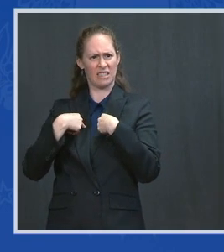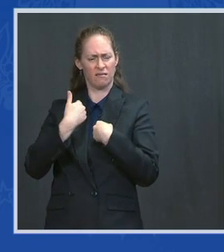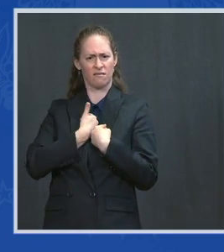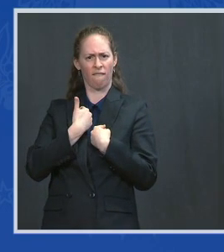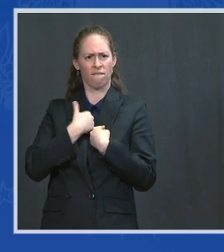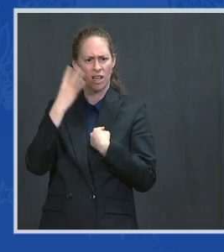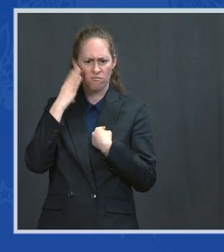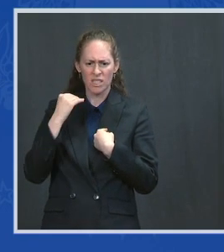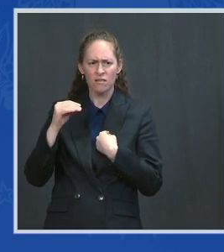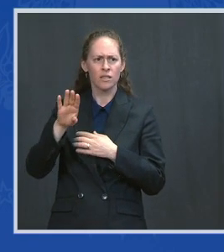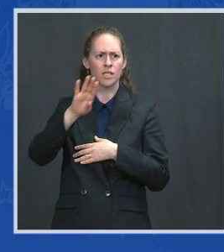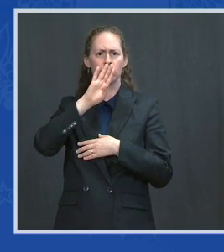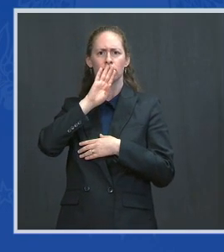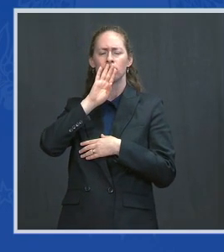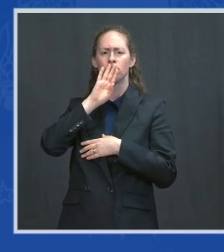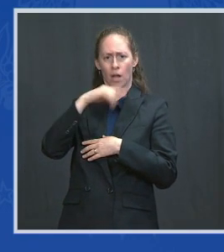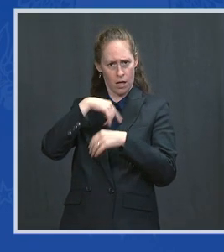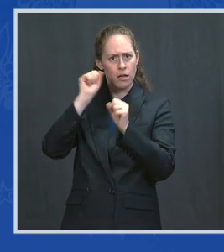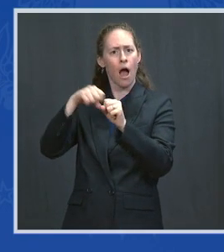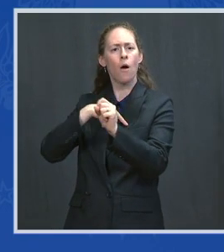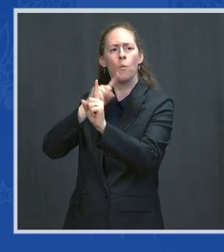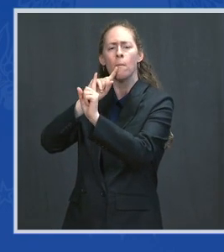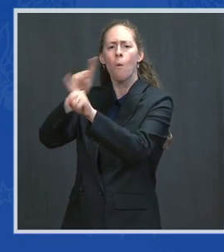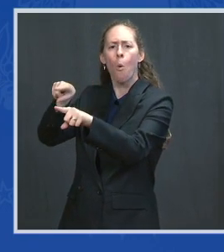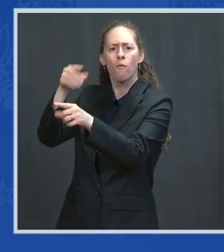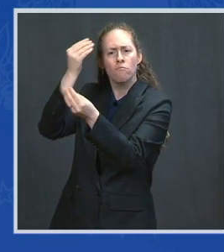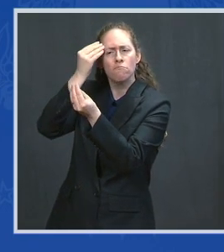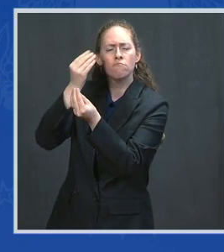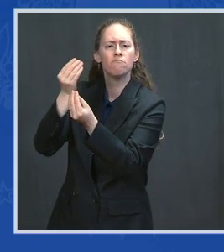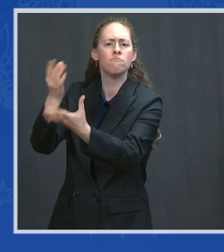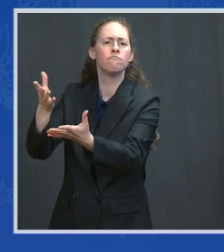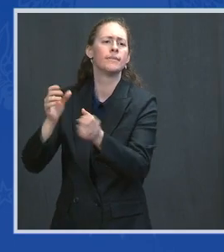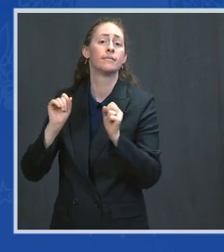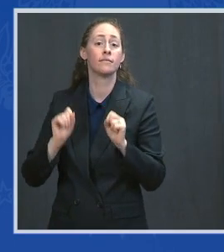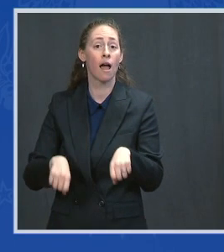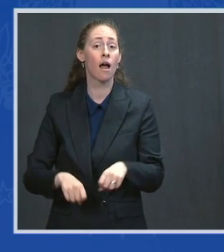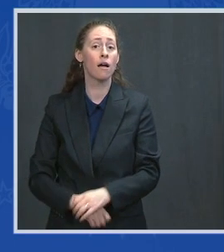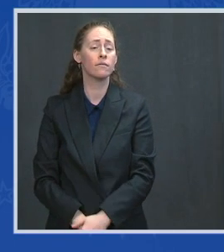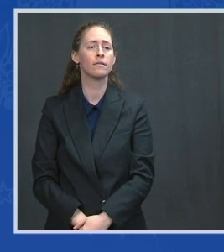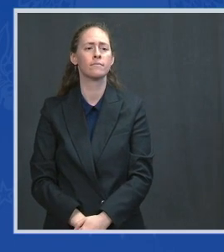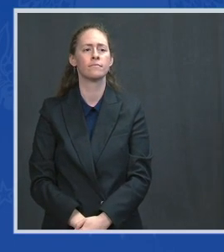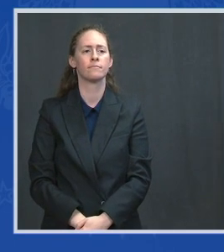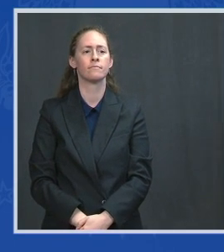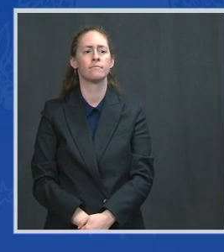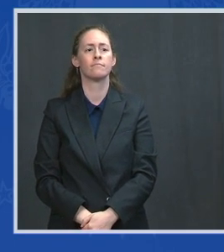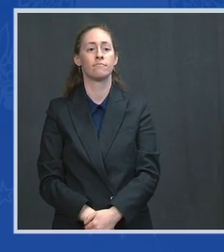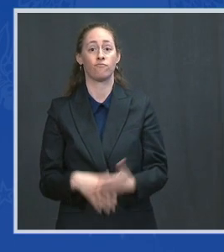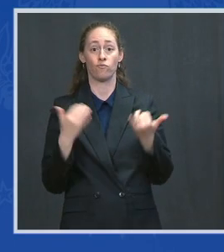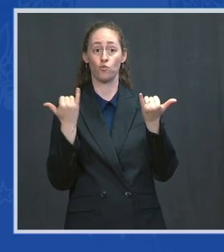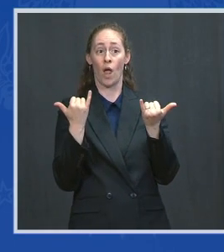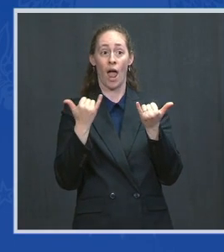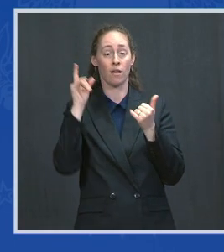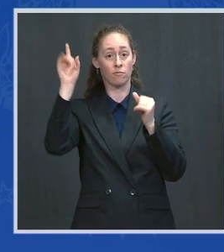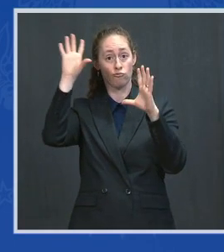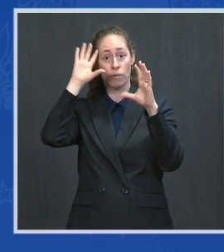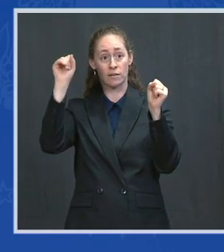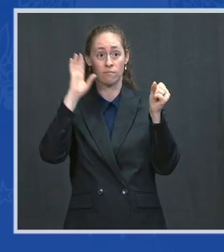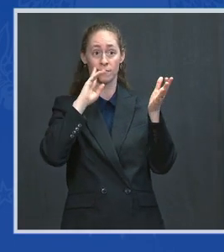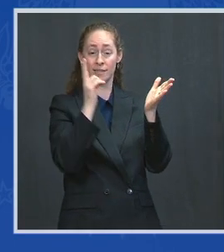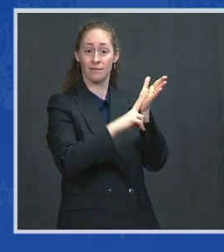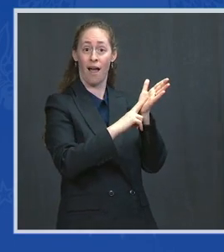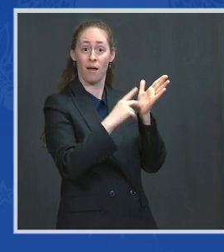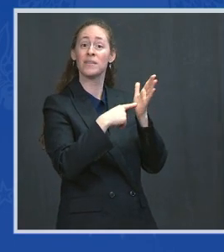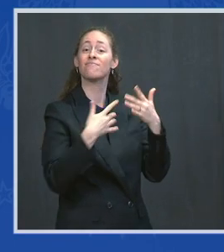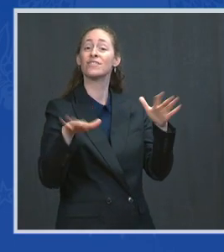president signs this bill today, our work will not be done. Here is the truth.